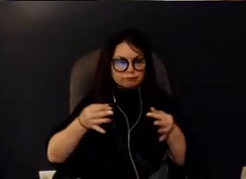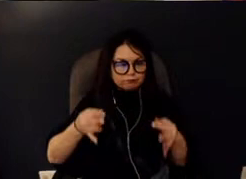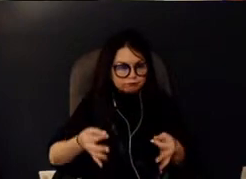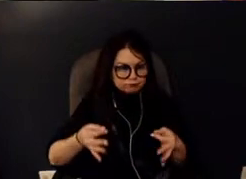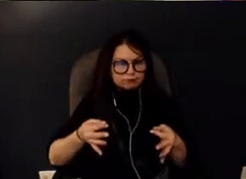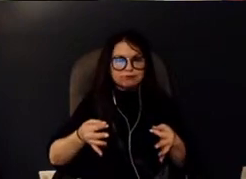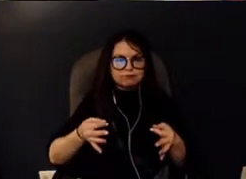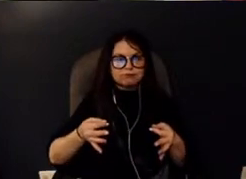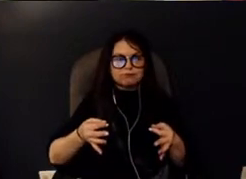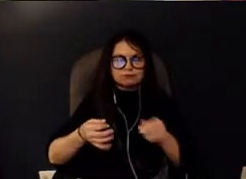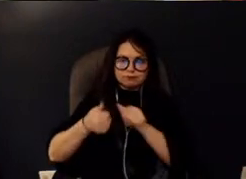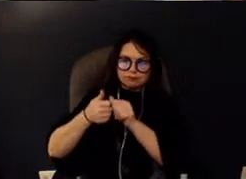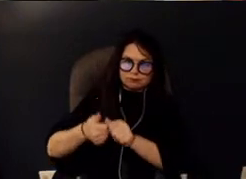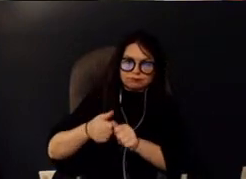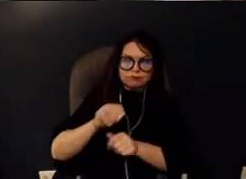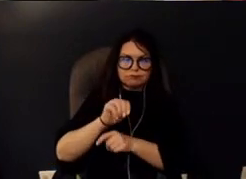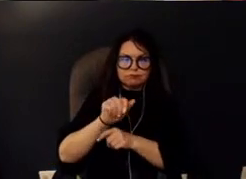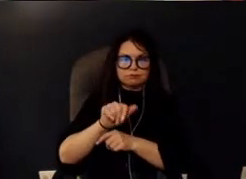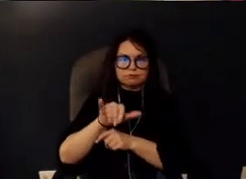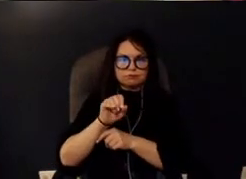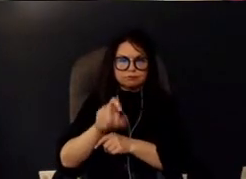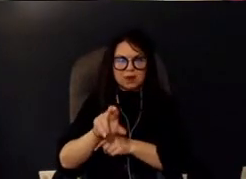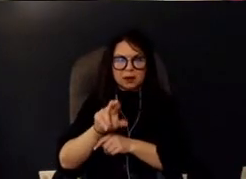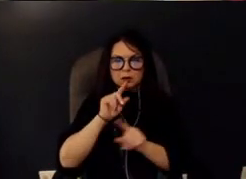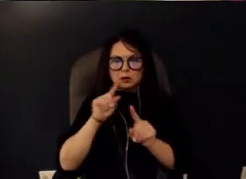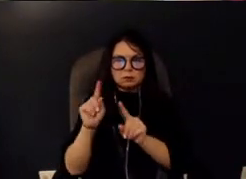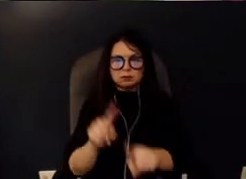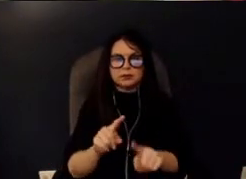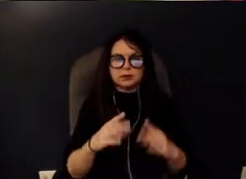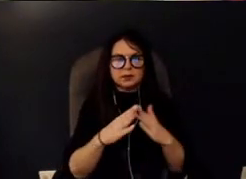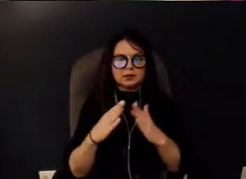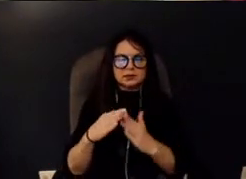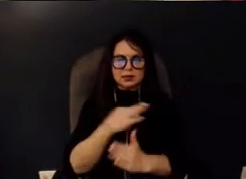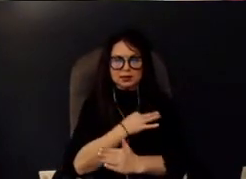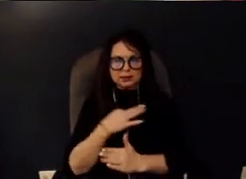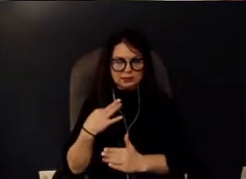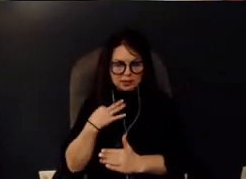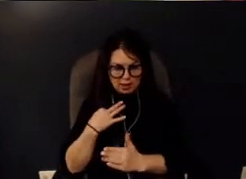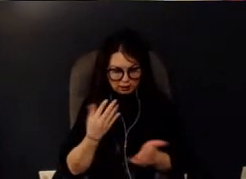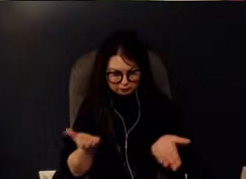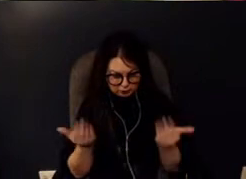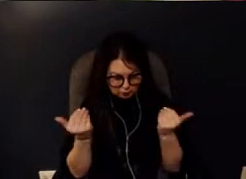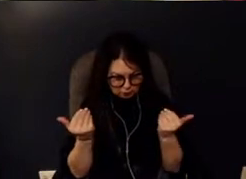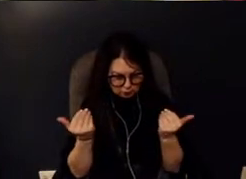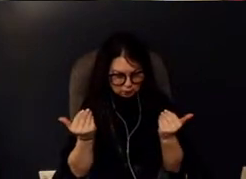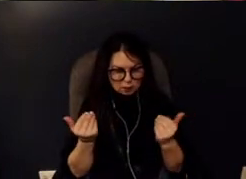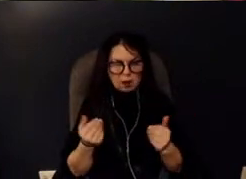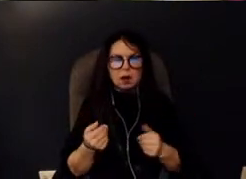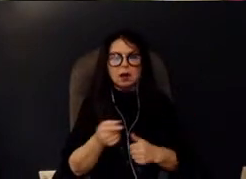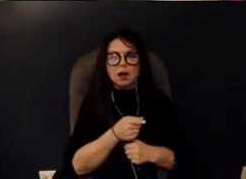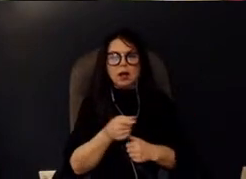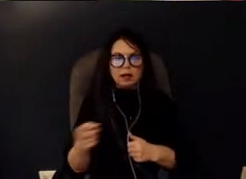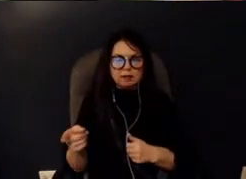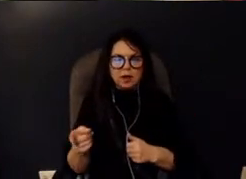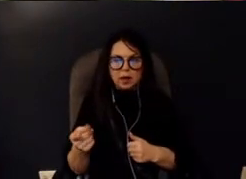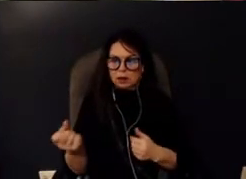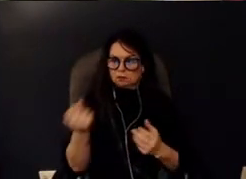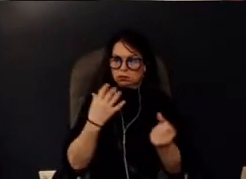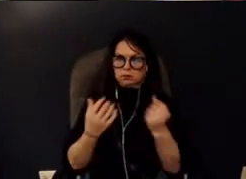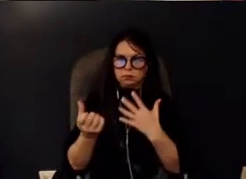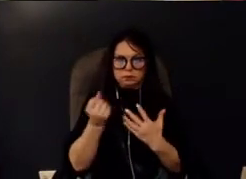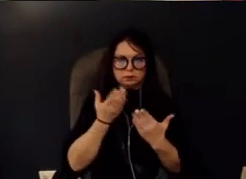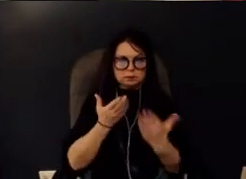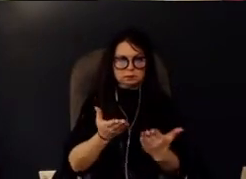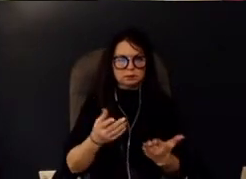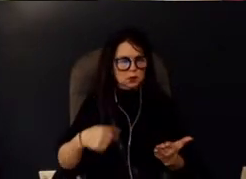city staff to do the work that we asked them to do, and they came back with recommendations, that we should respect their professional recommendations.